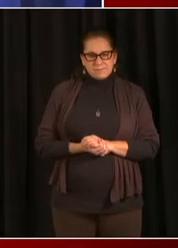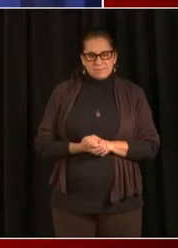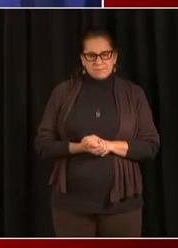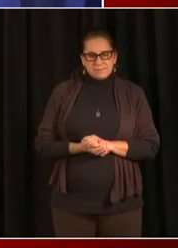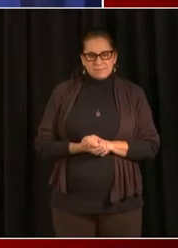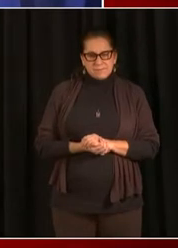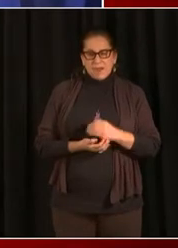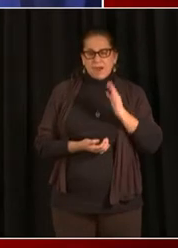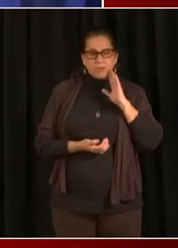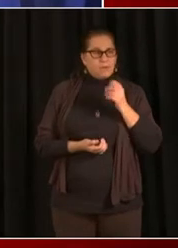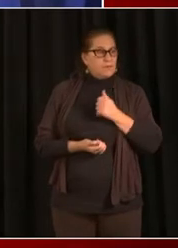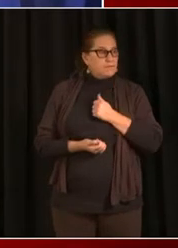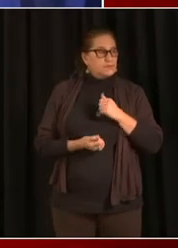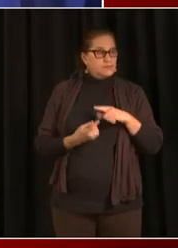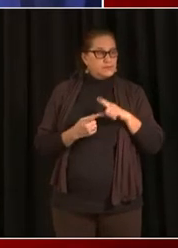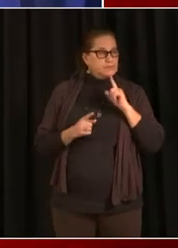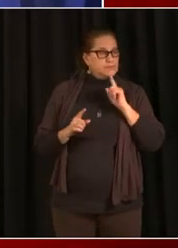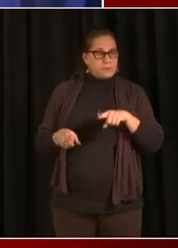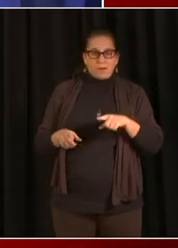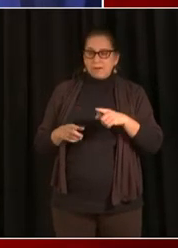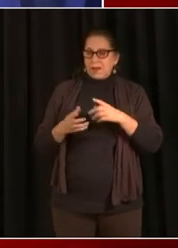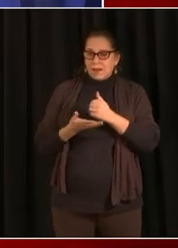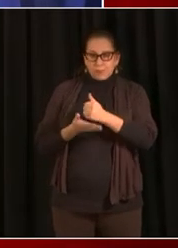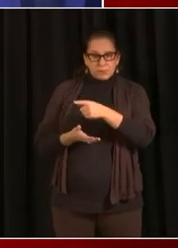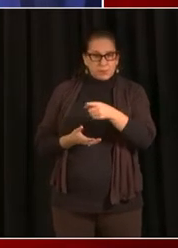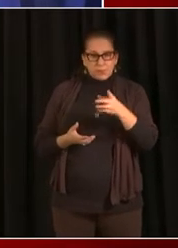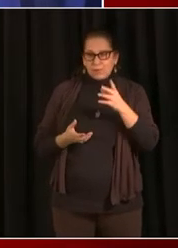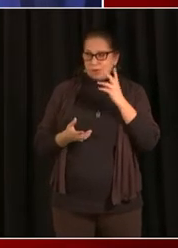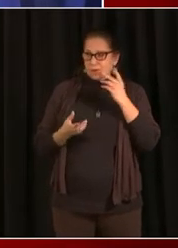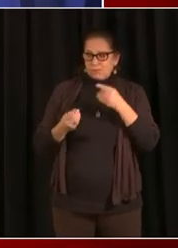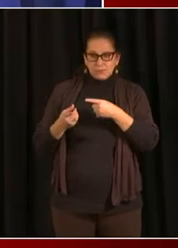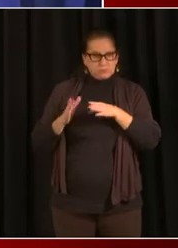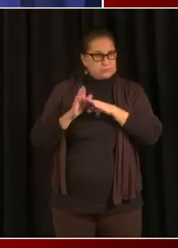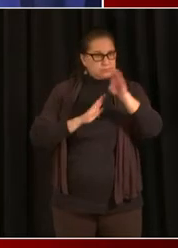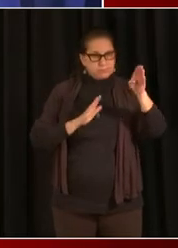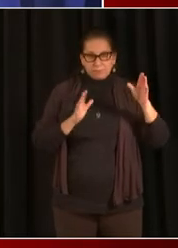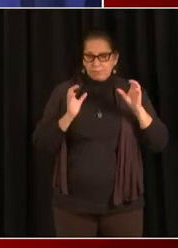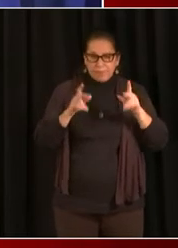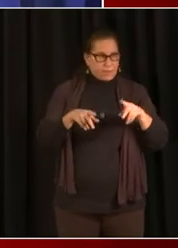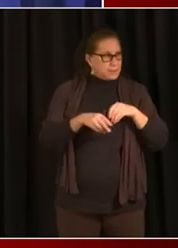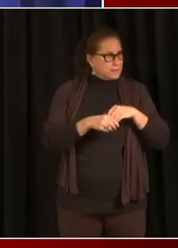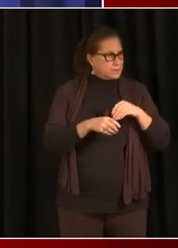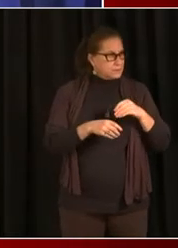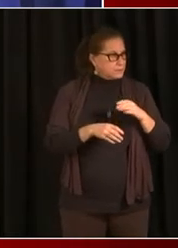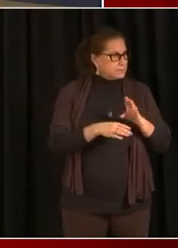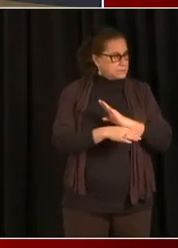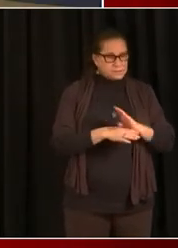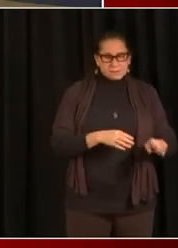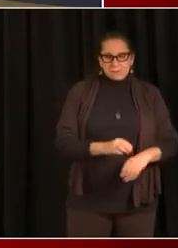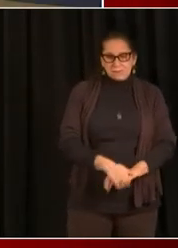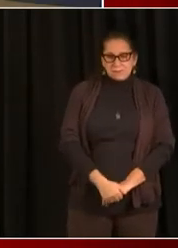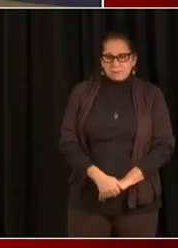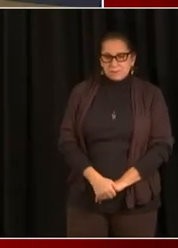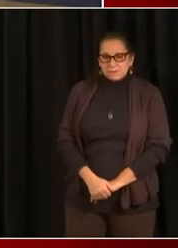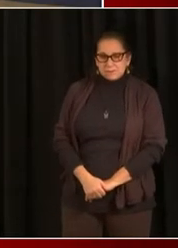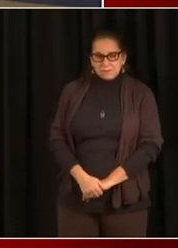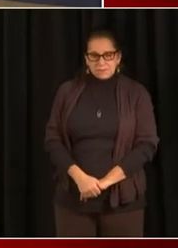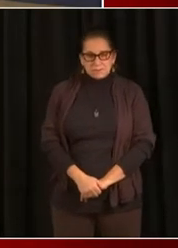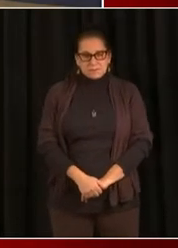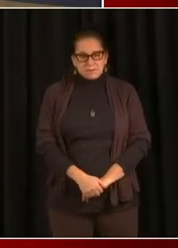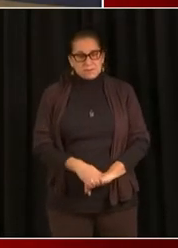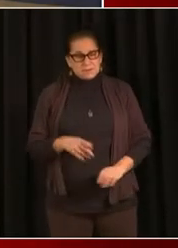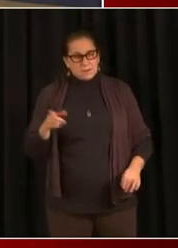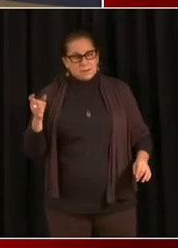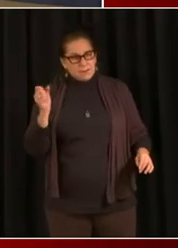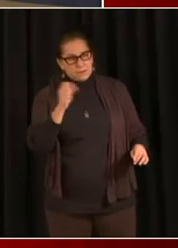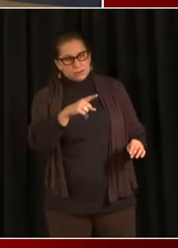as much relief as we can. Great. And then this one should be pretty straightforward. Are sole proprietors eligible